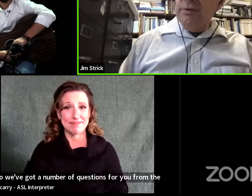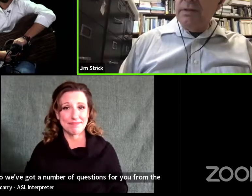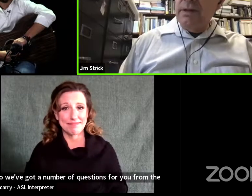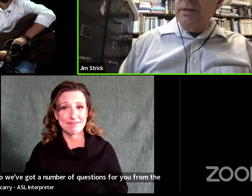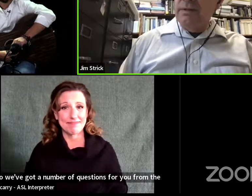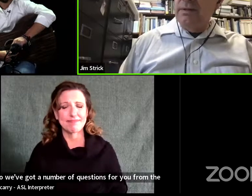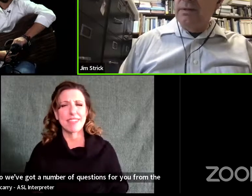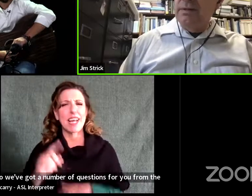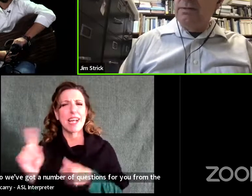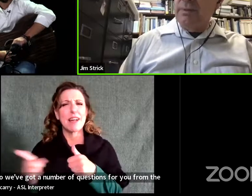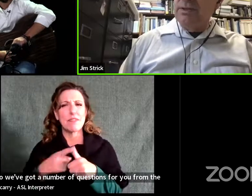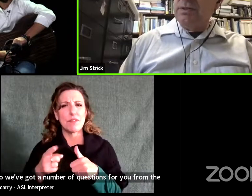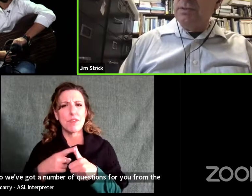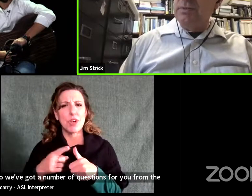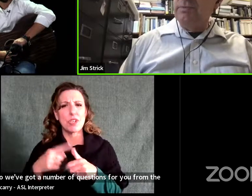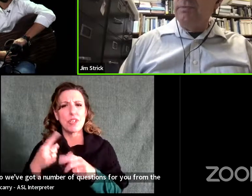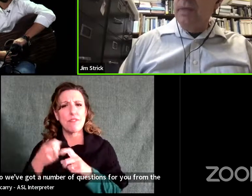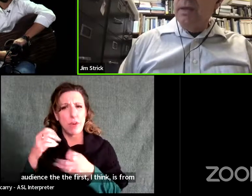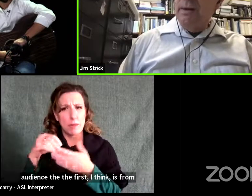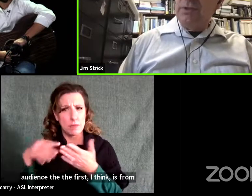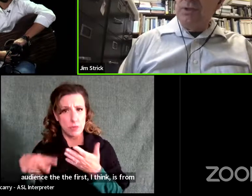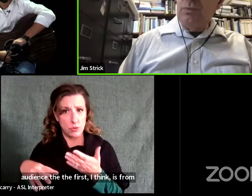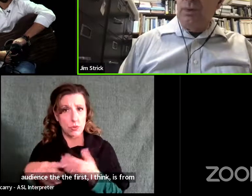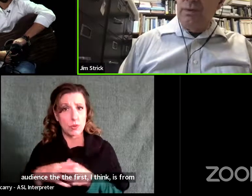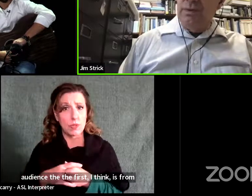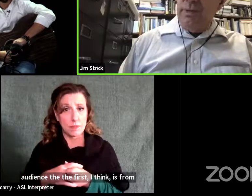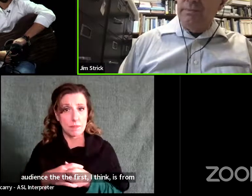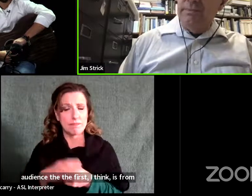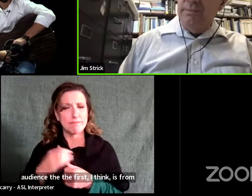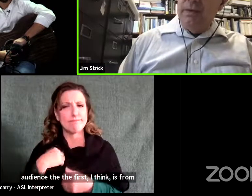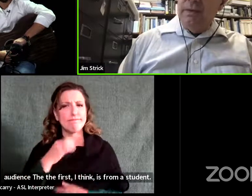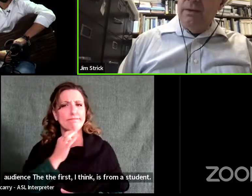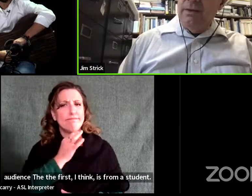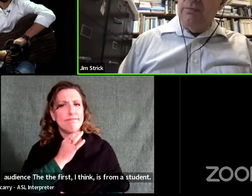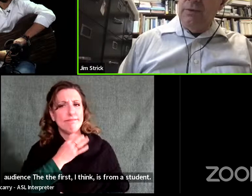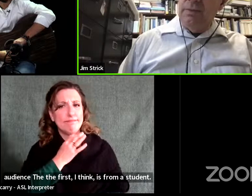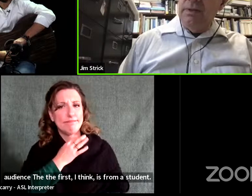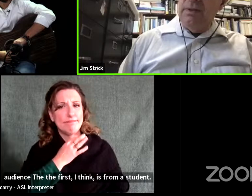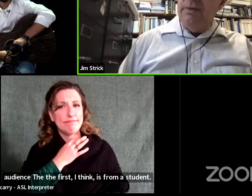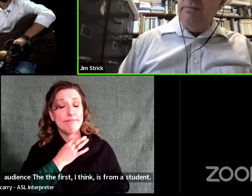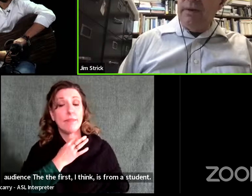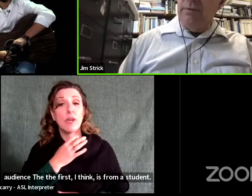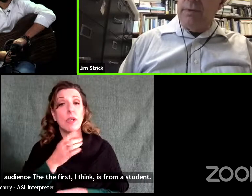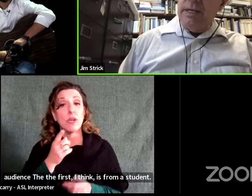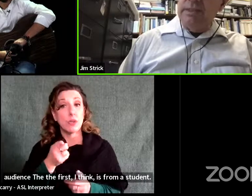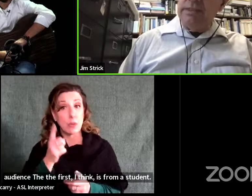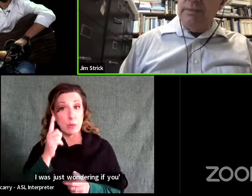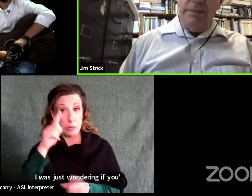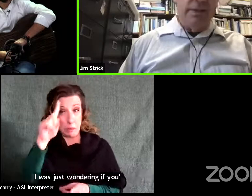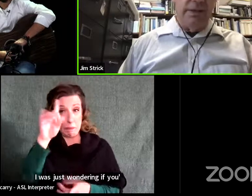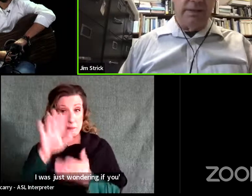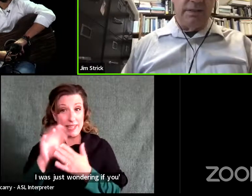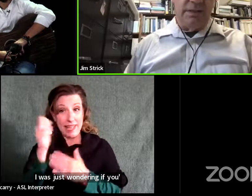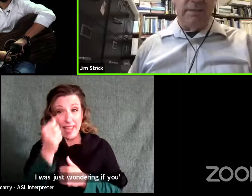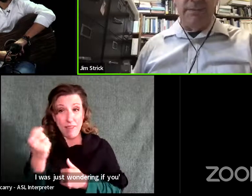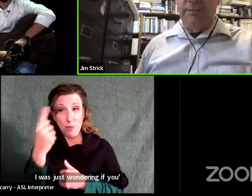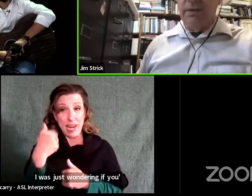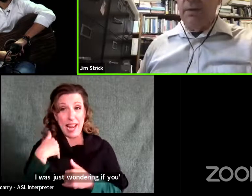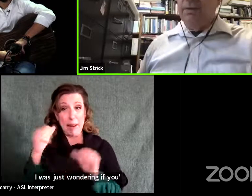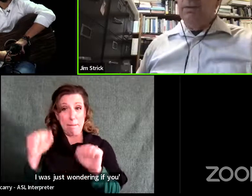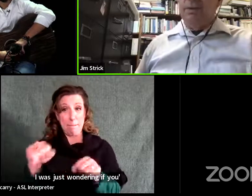The first, I think, is from a student. I was just wondering if you believe everyone has the ability to